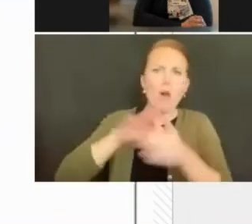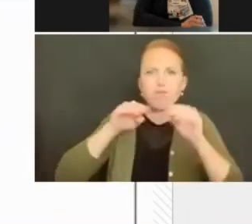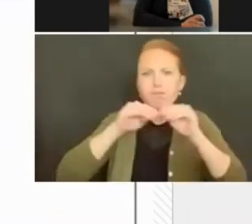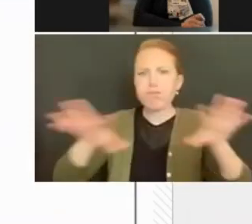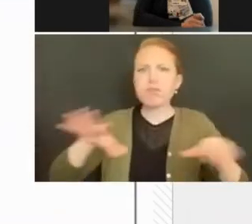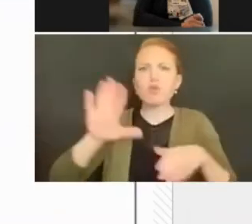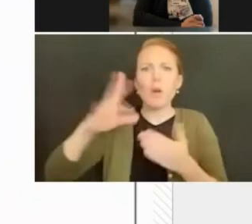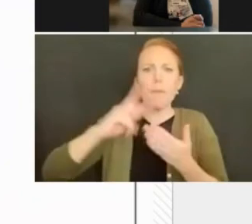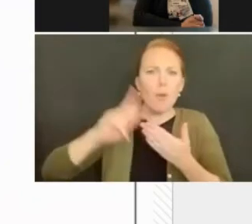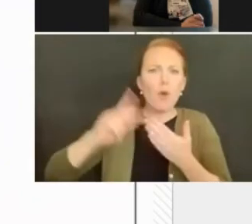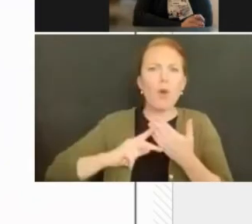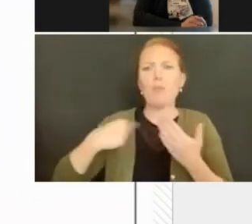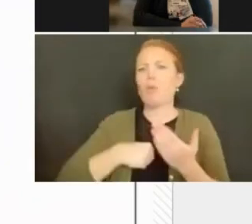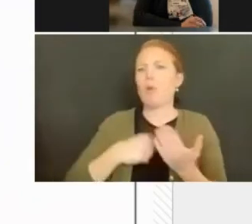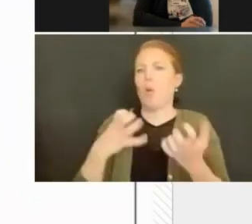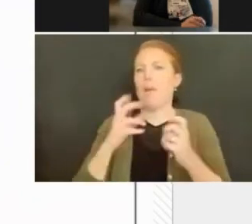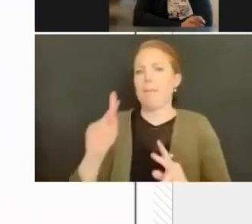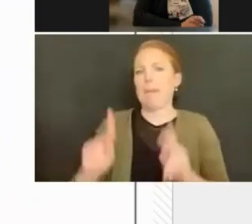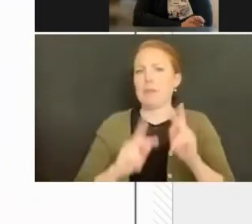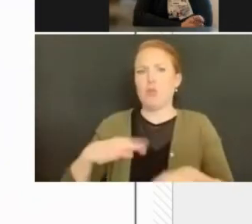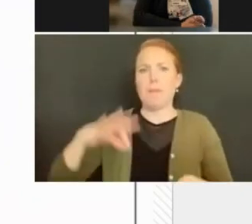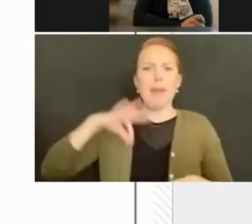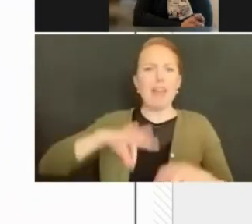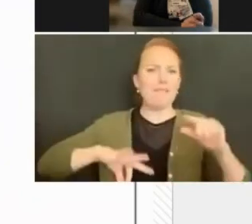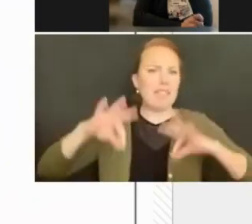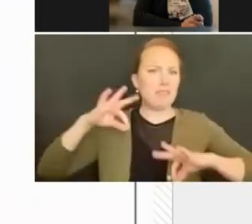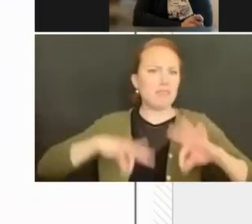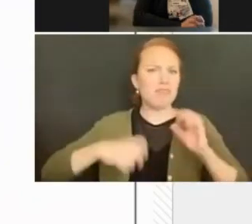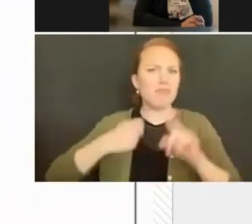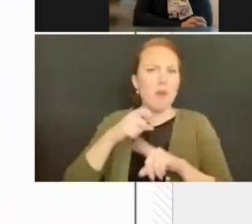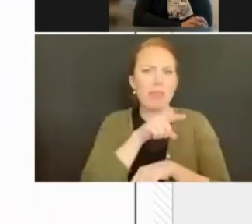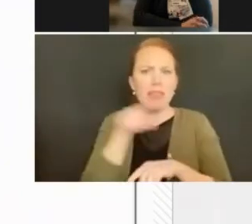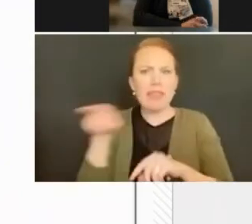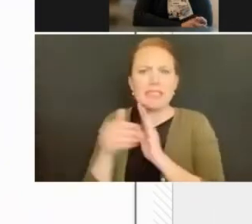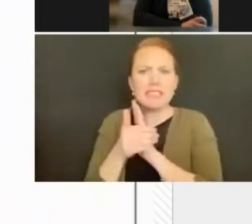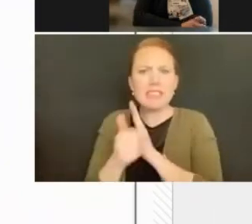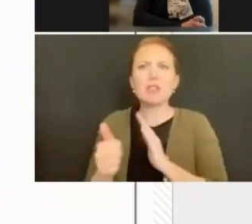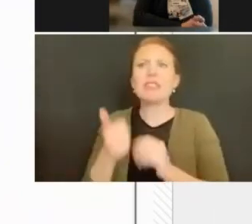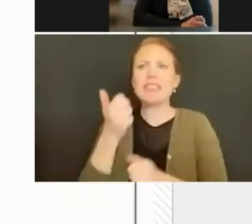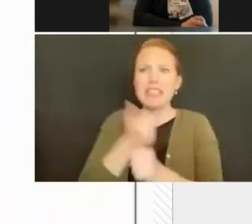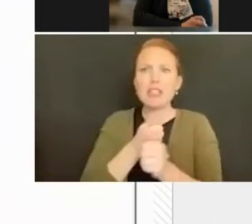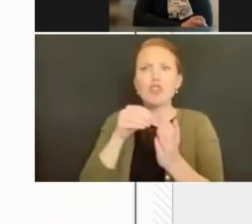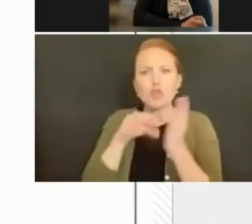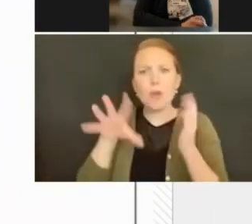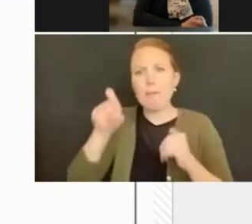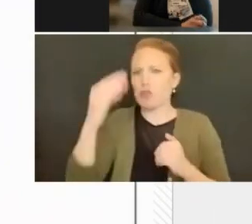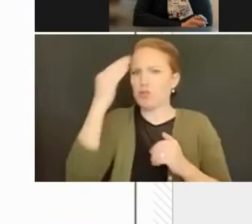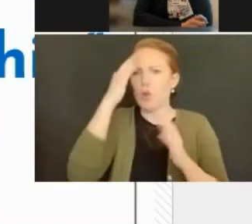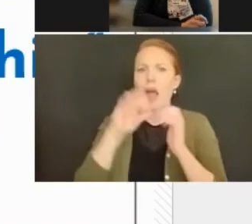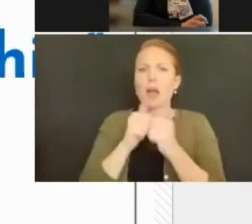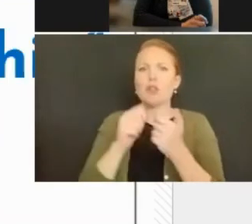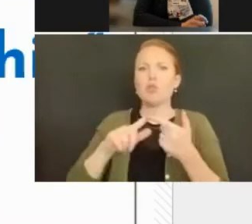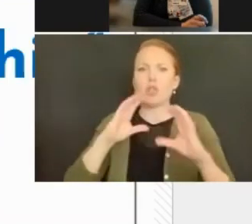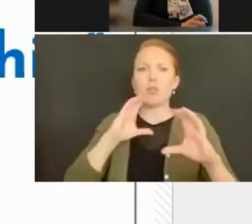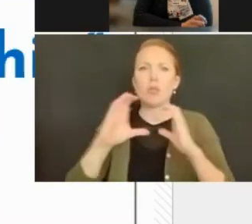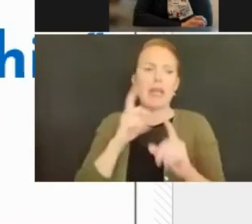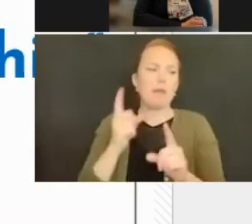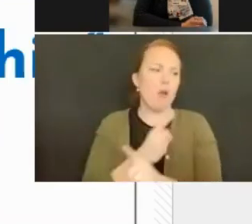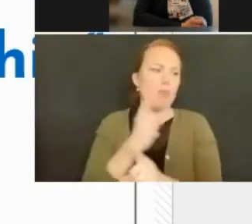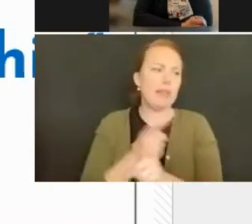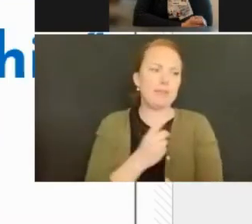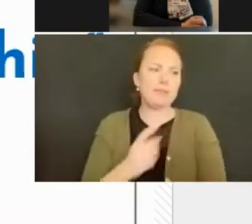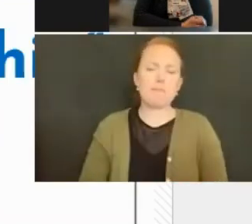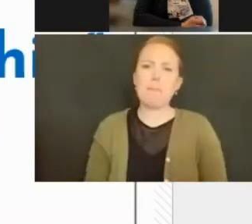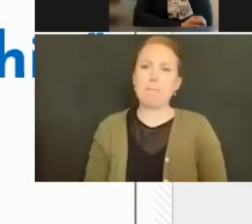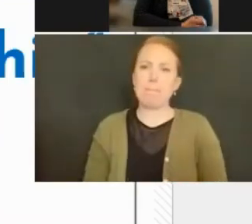to benefit from these skills. Every student deserves to know how to communicate properly for opportunities. Couple last points. We